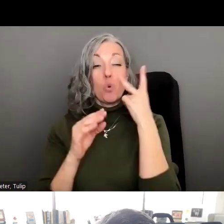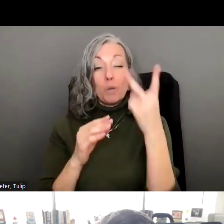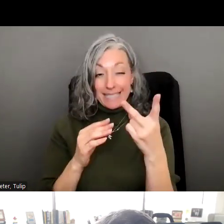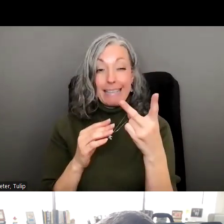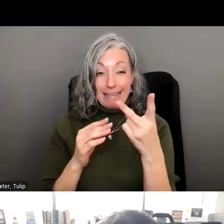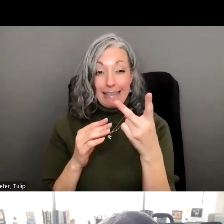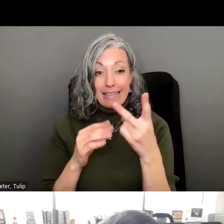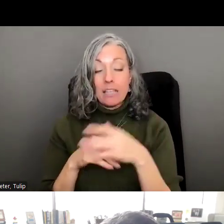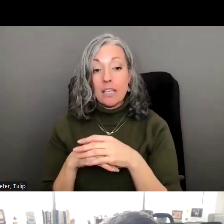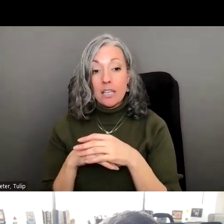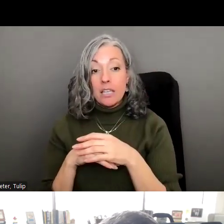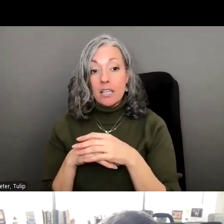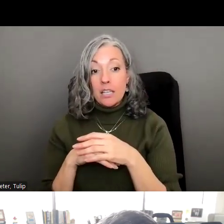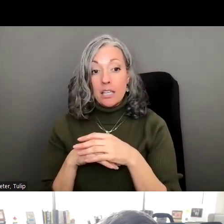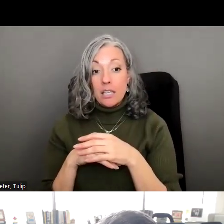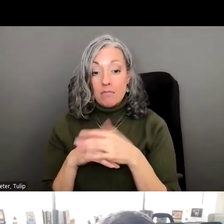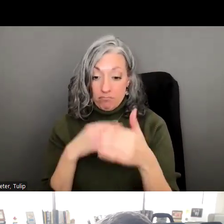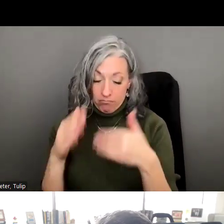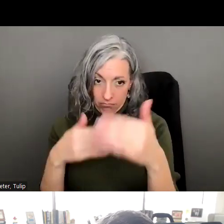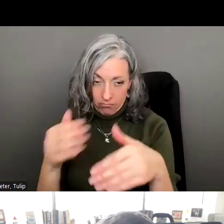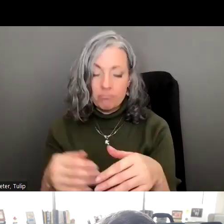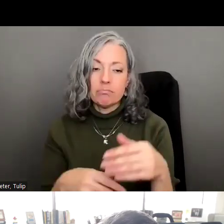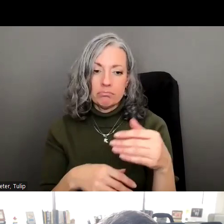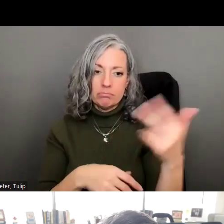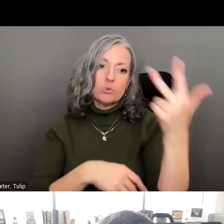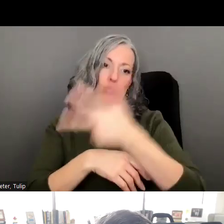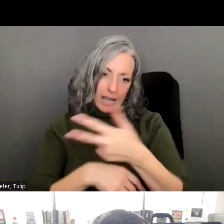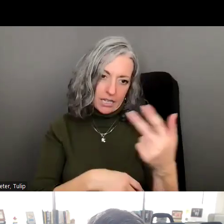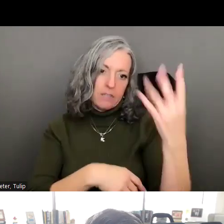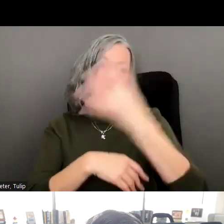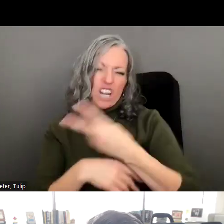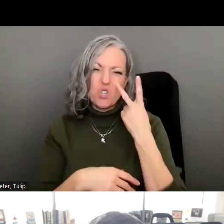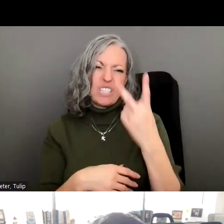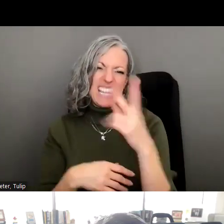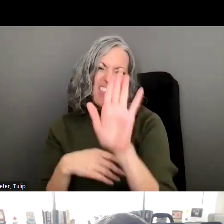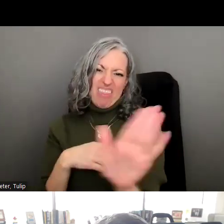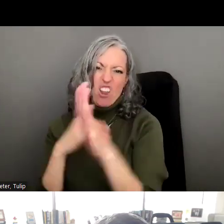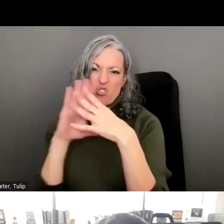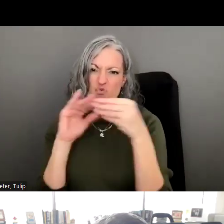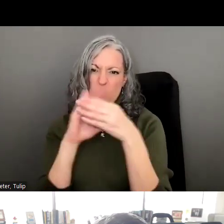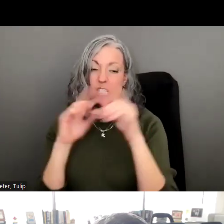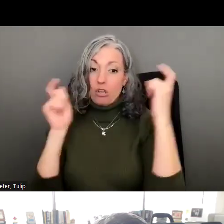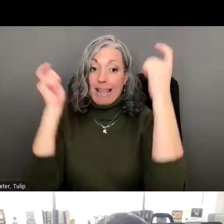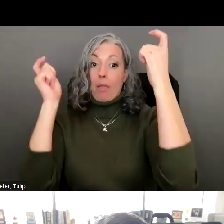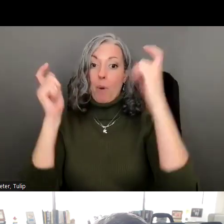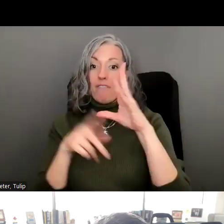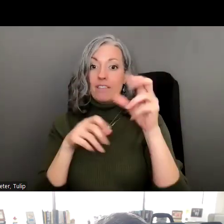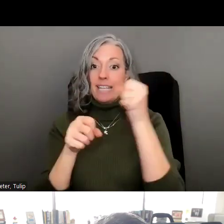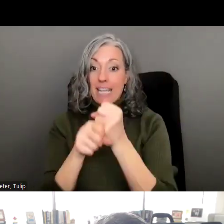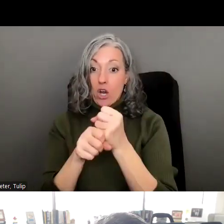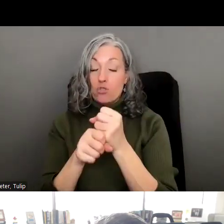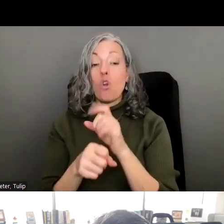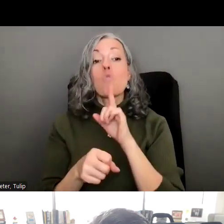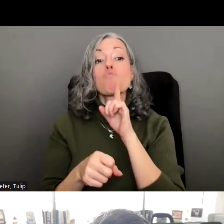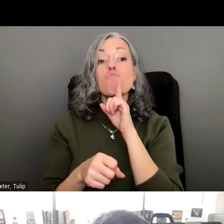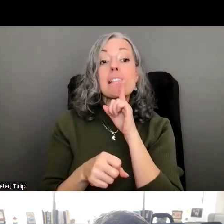next couple of days to celebrate the 50 years of the Department of Aging are anchored